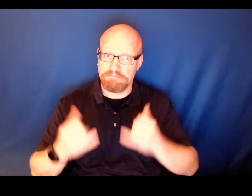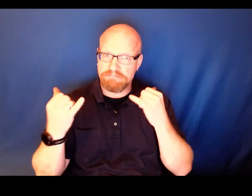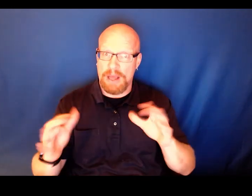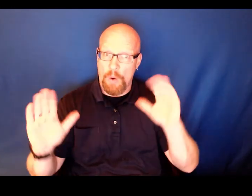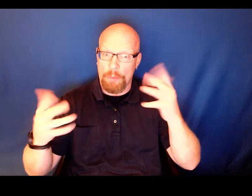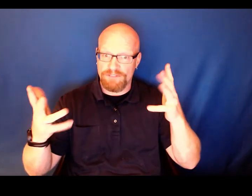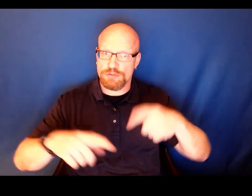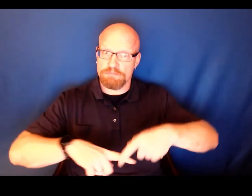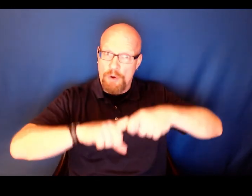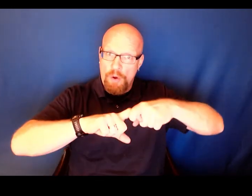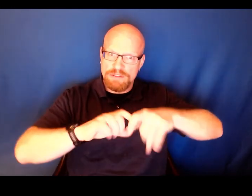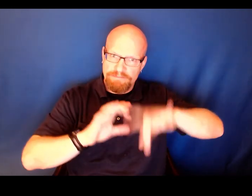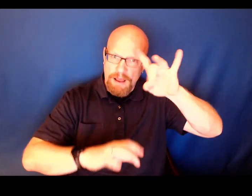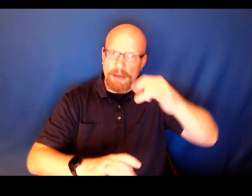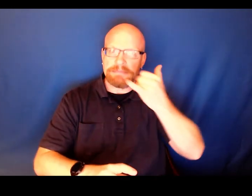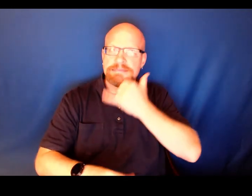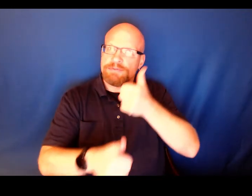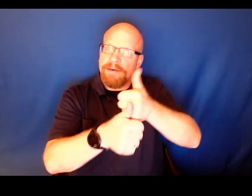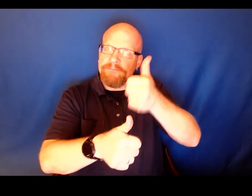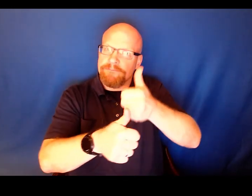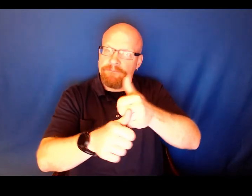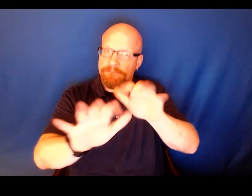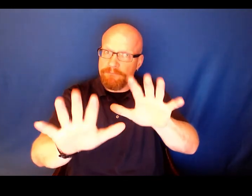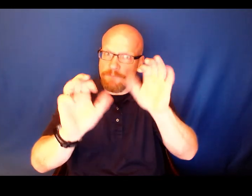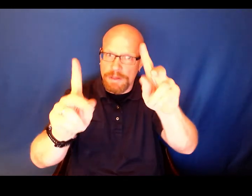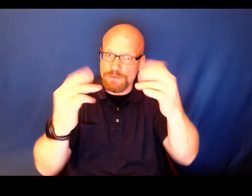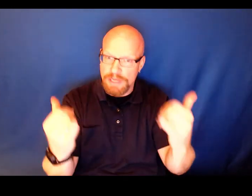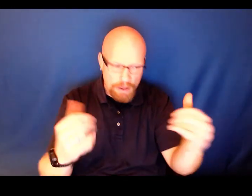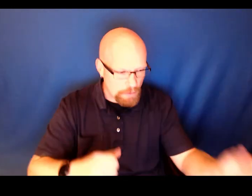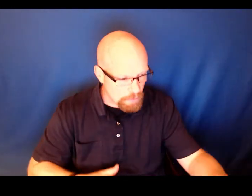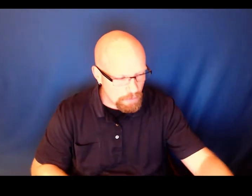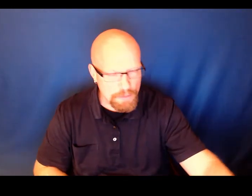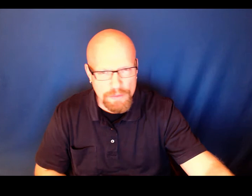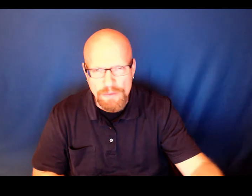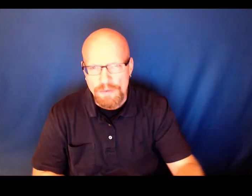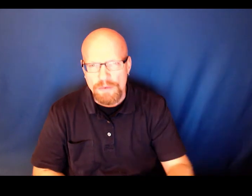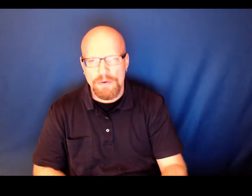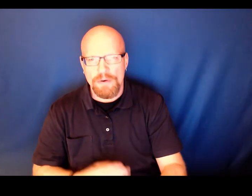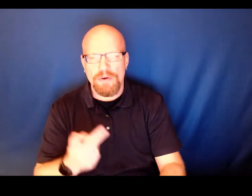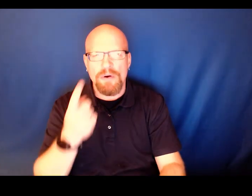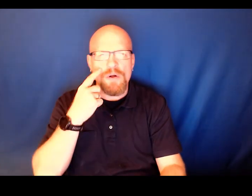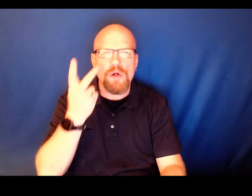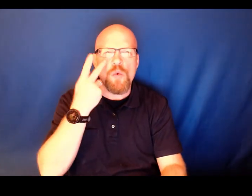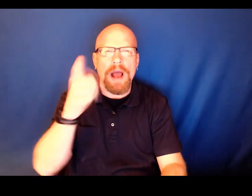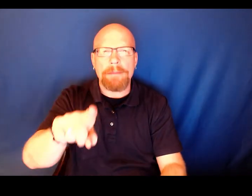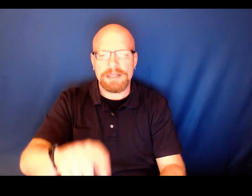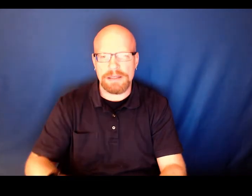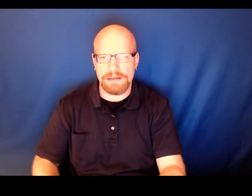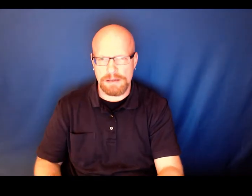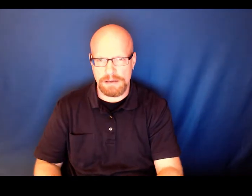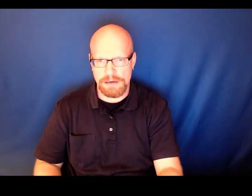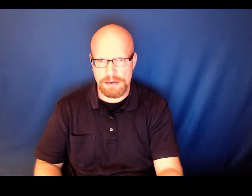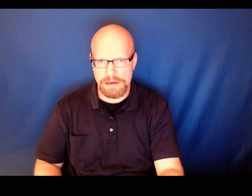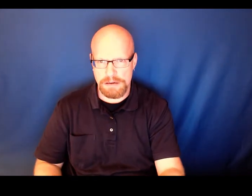Now I hope you've paused it and found the mistake on your own, but if not, we'll do it together.